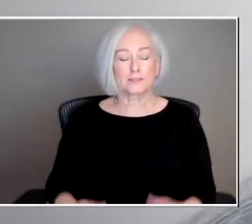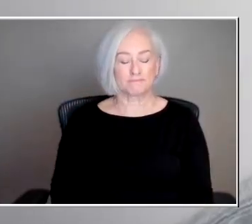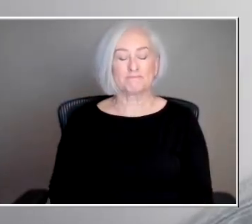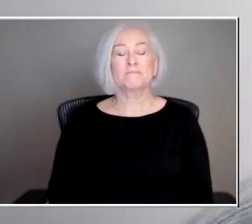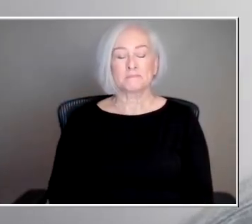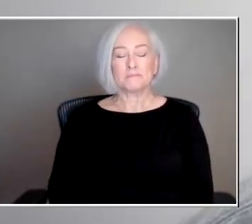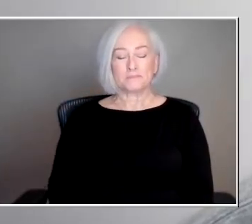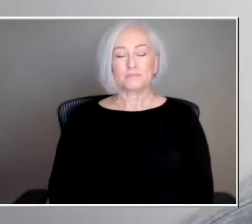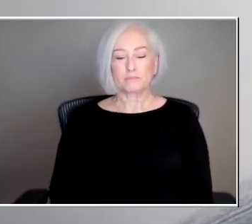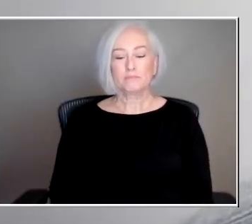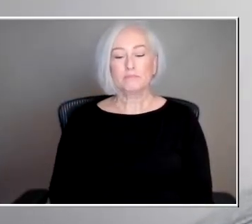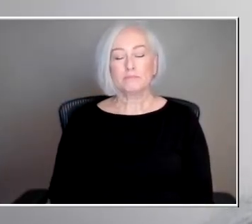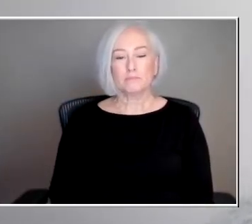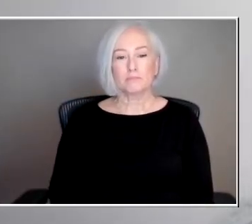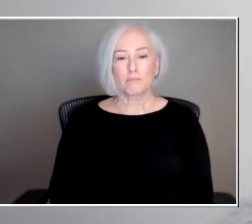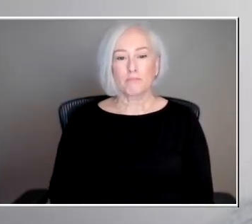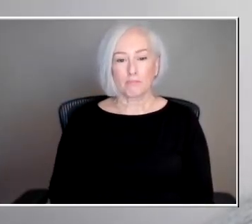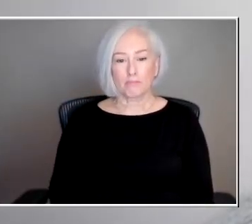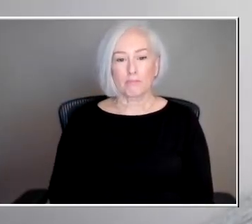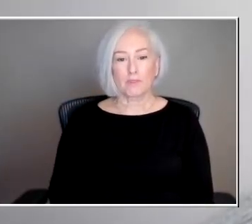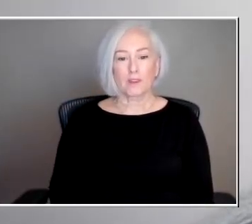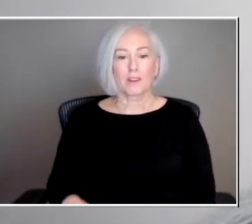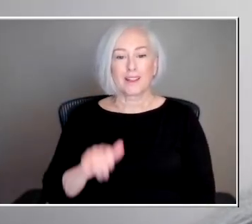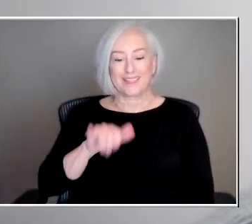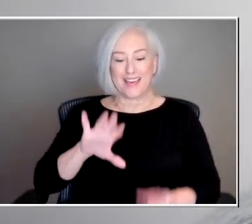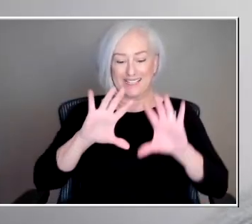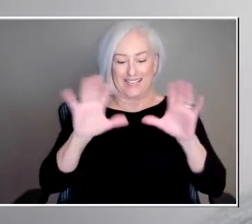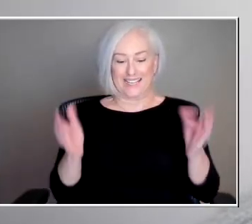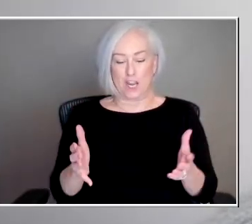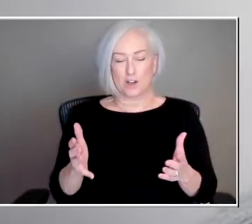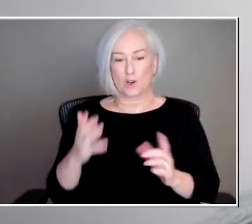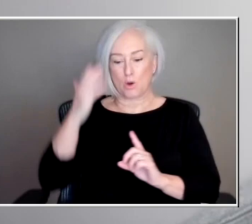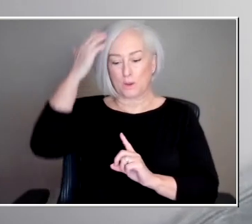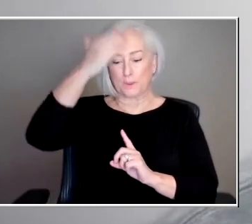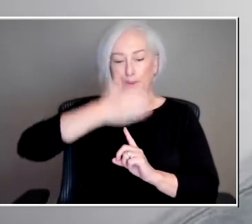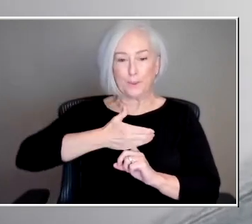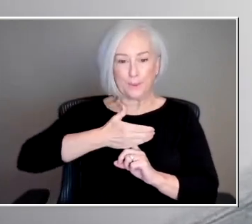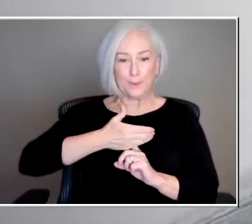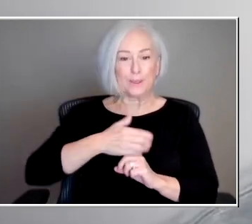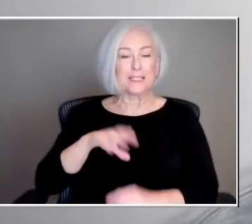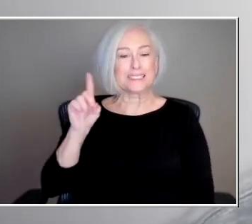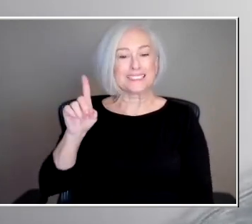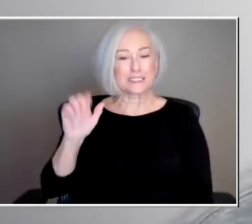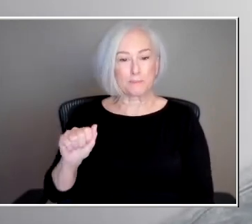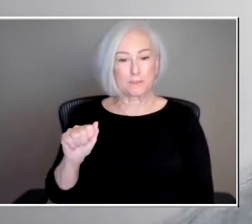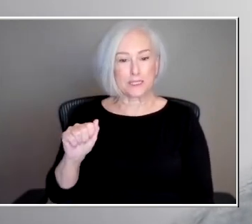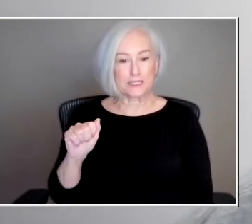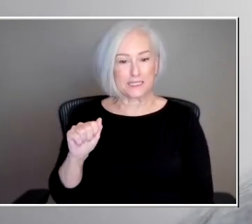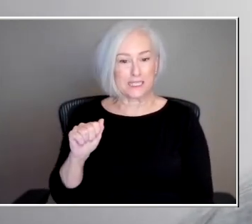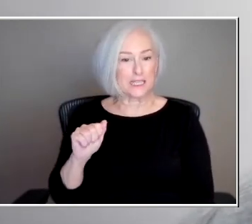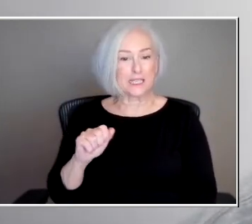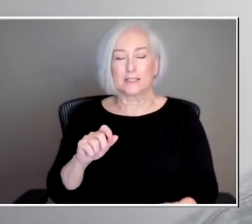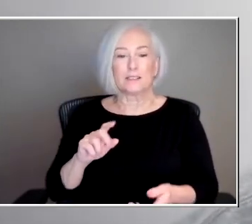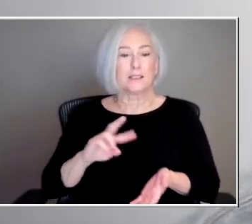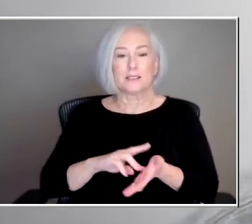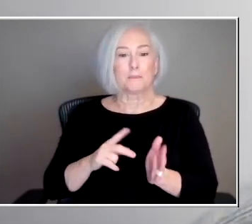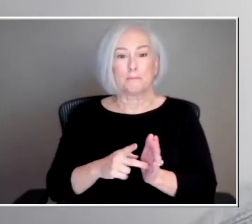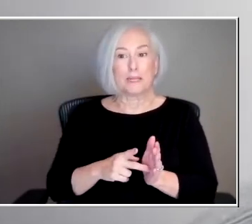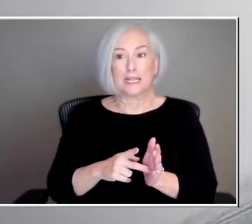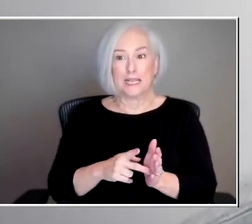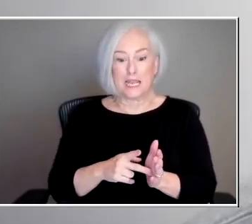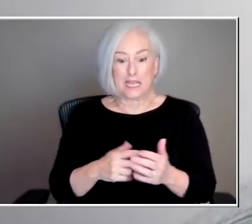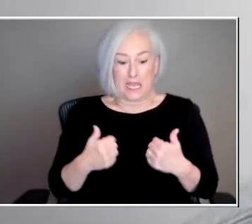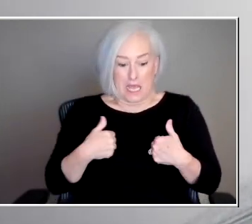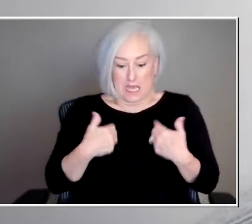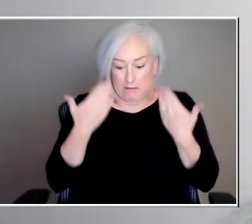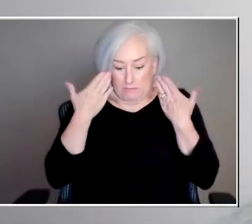And, the whole category of invisible disabilities, it was invisible to me too until it happened